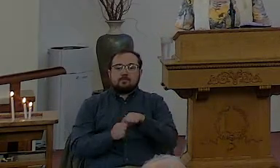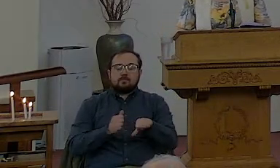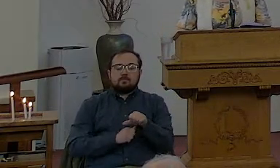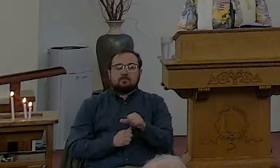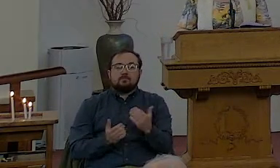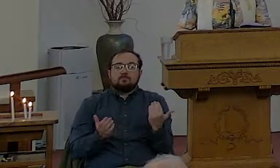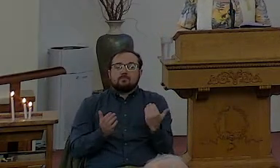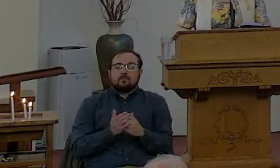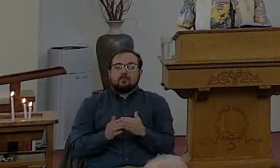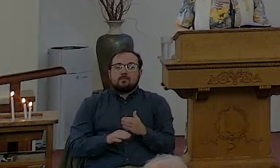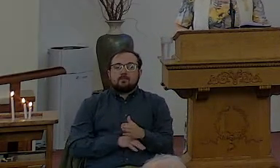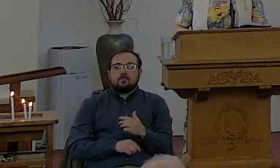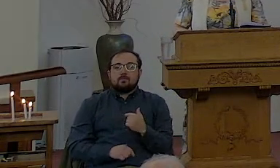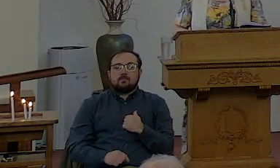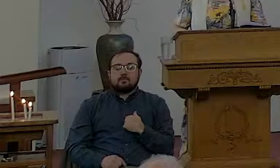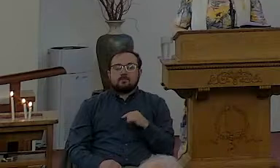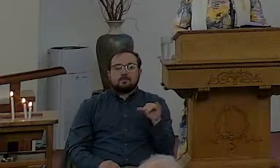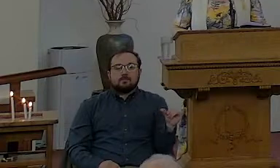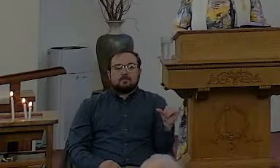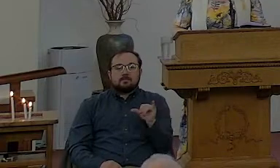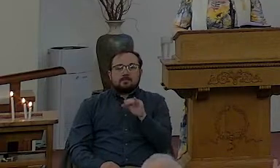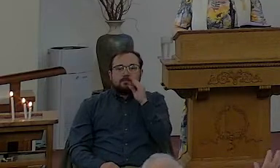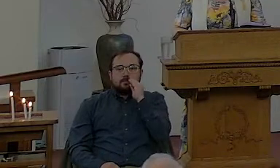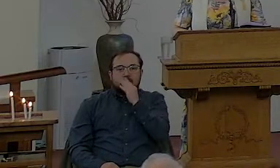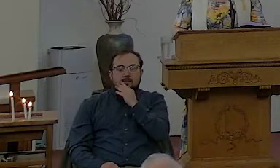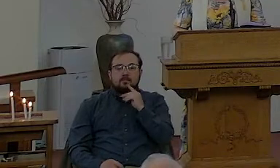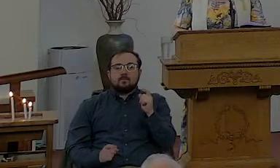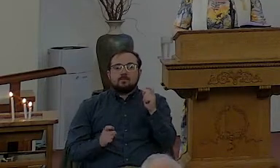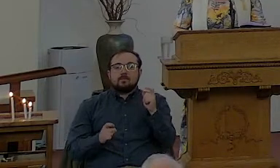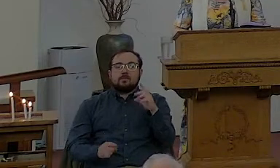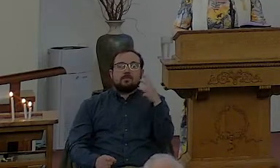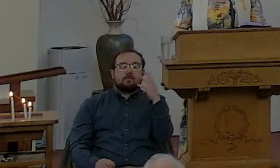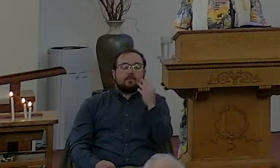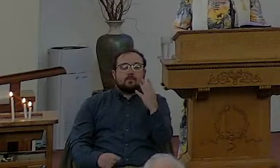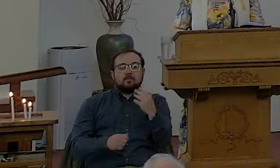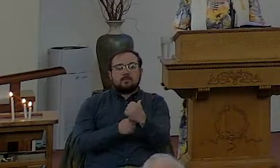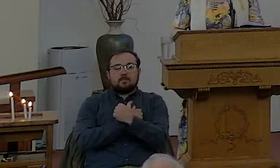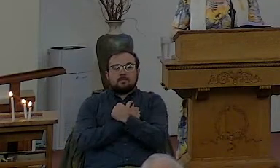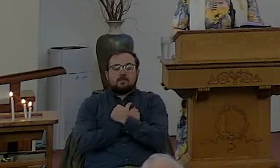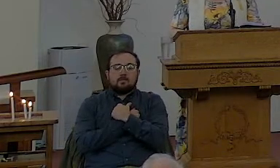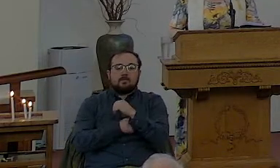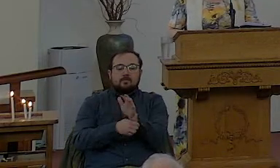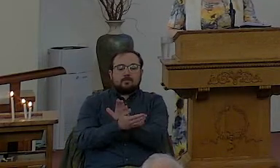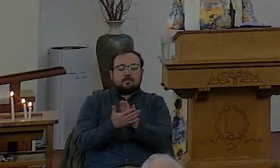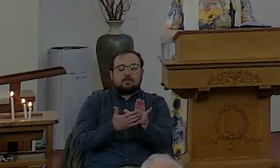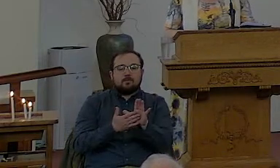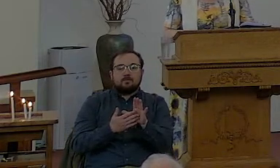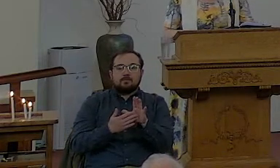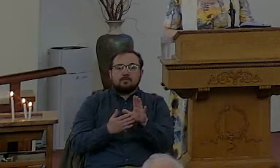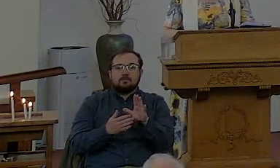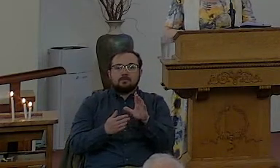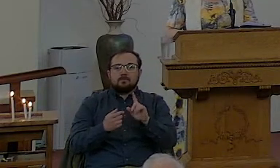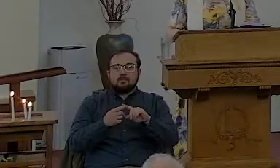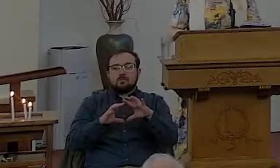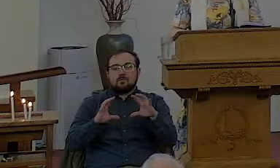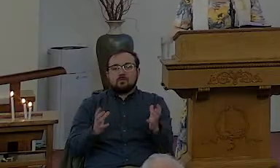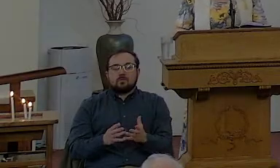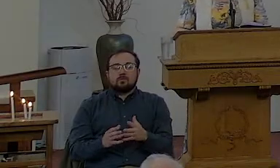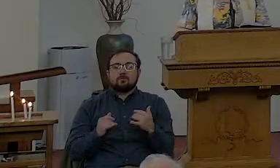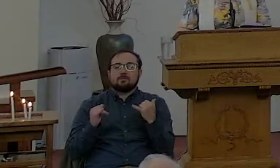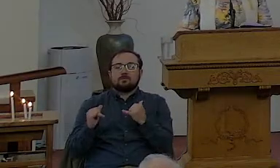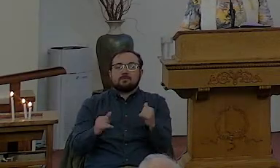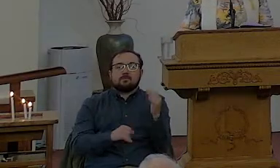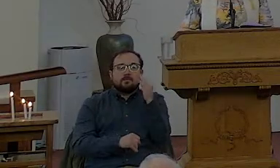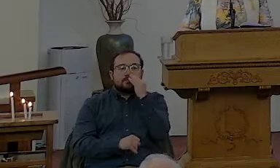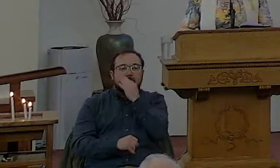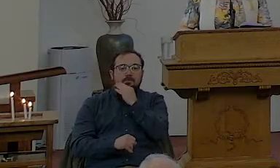Repeat after me, like flowers, we give our beauty, love, and kindness to the world. Like flowers,